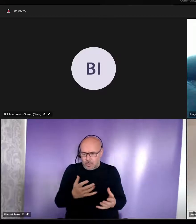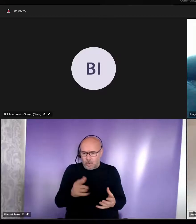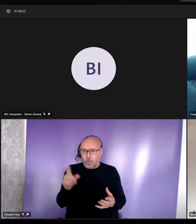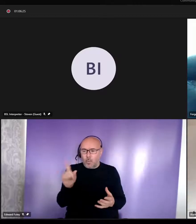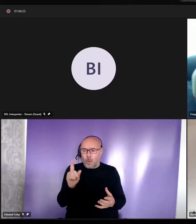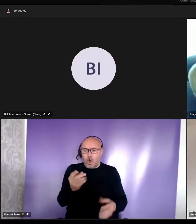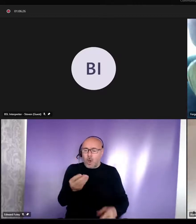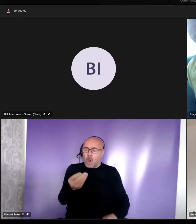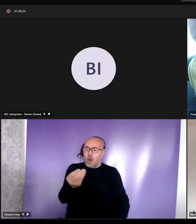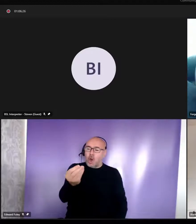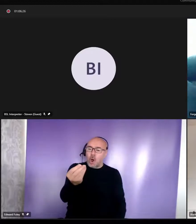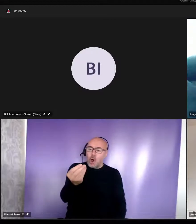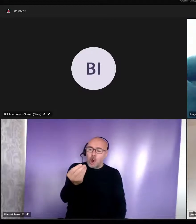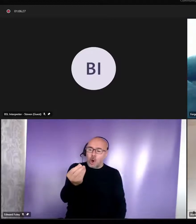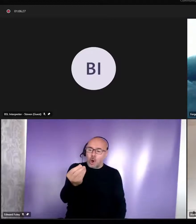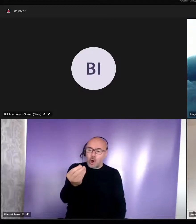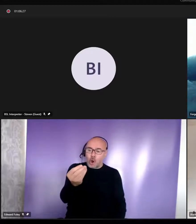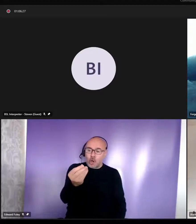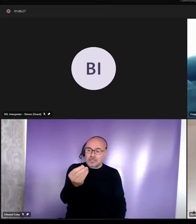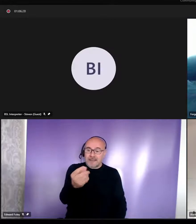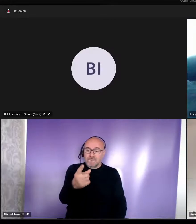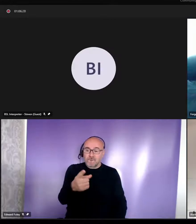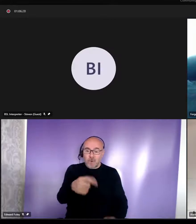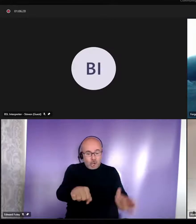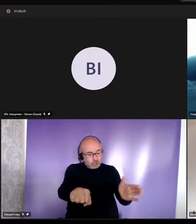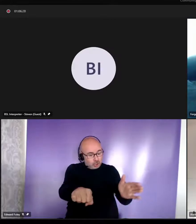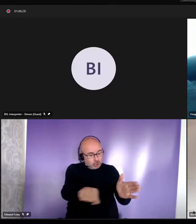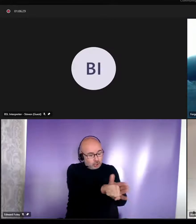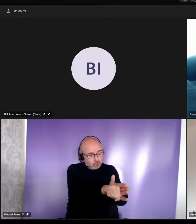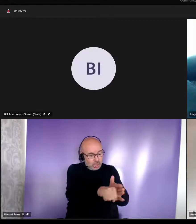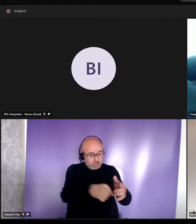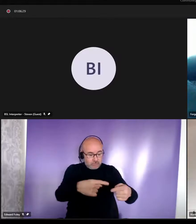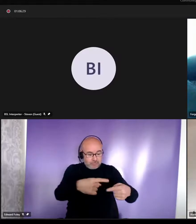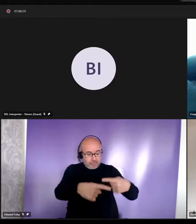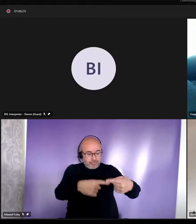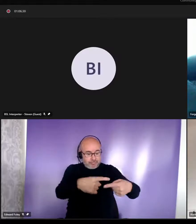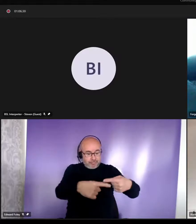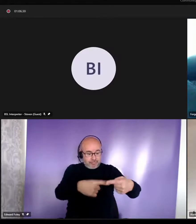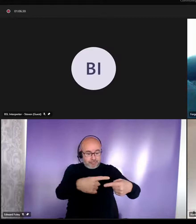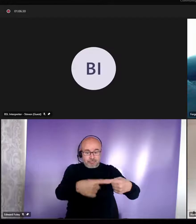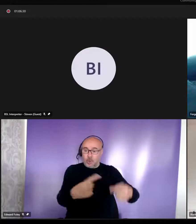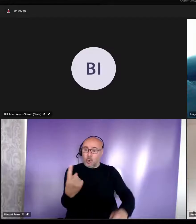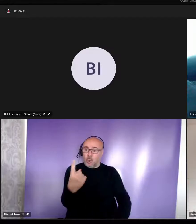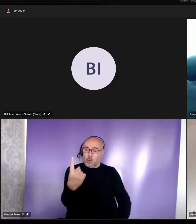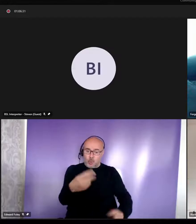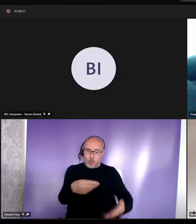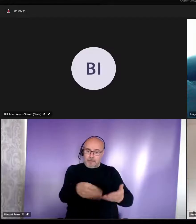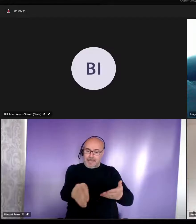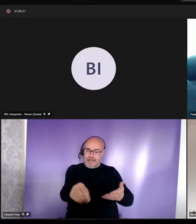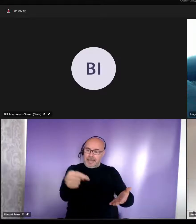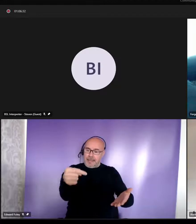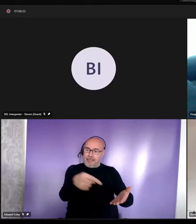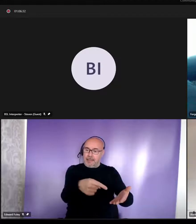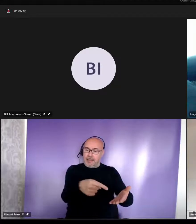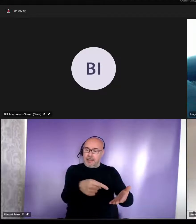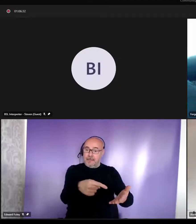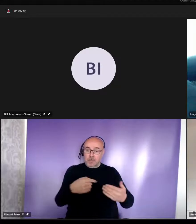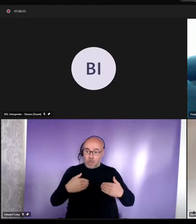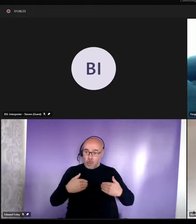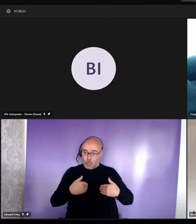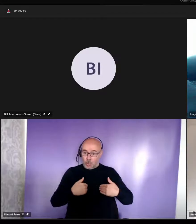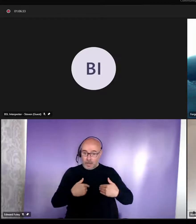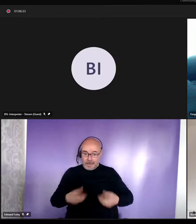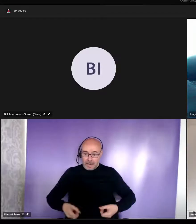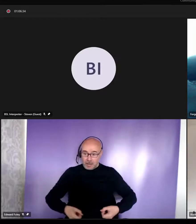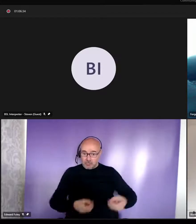cost of the actual charging and who's bearing that. Are we providing free fuel